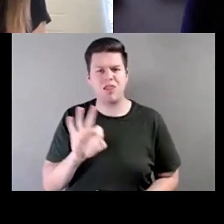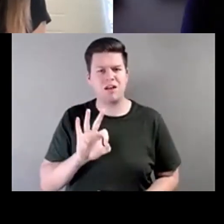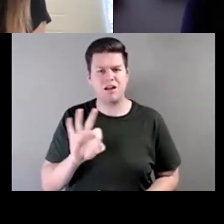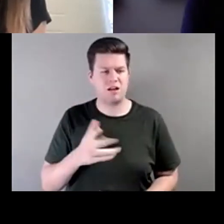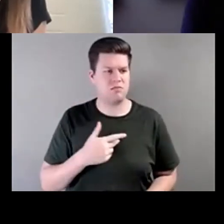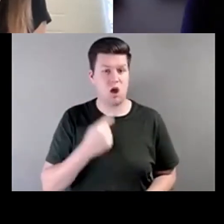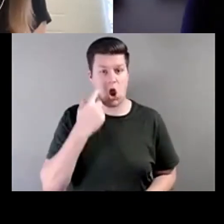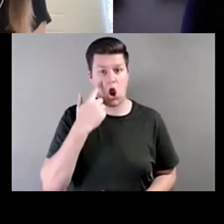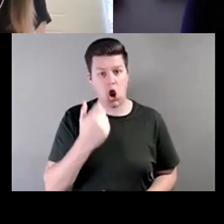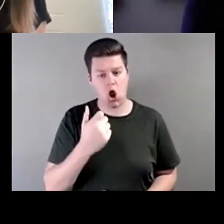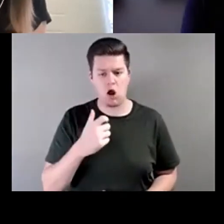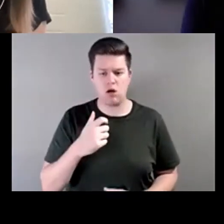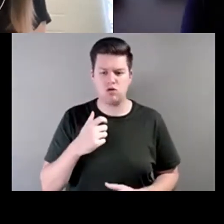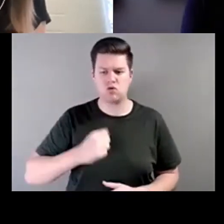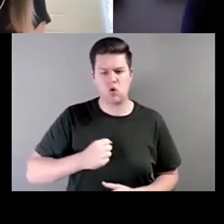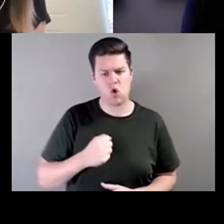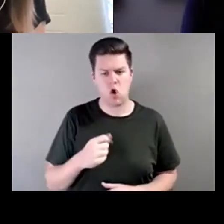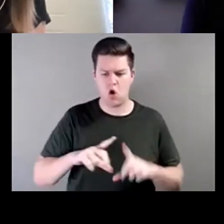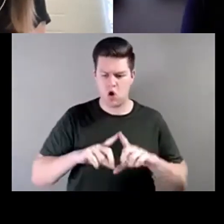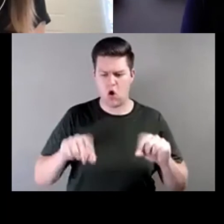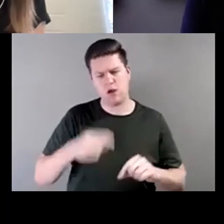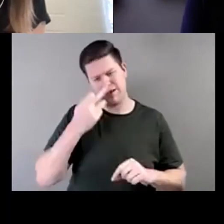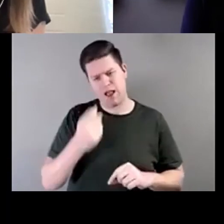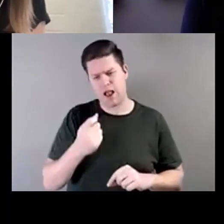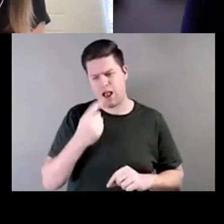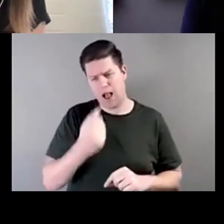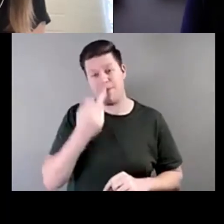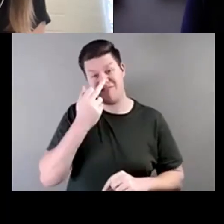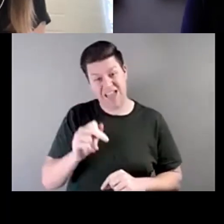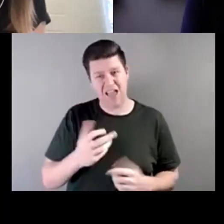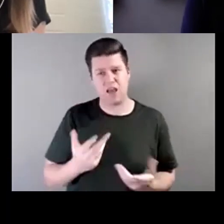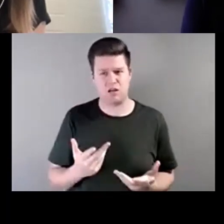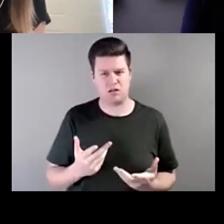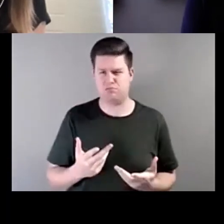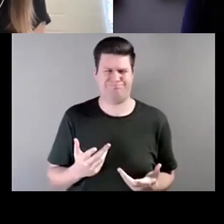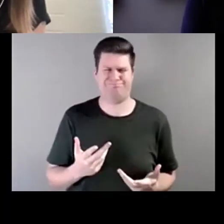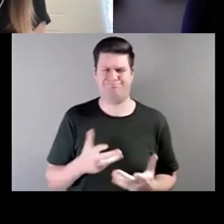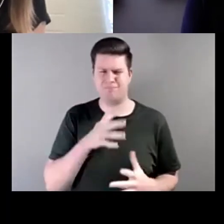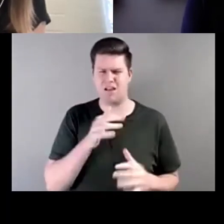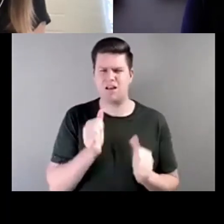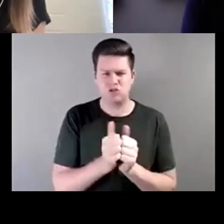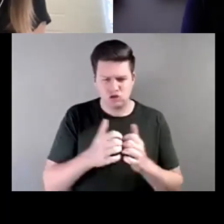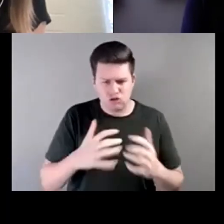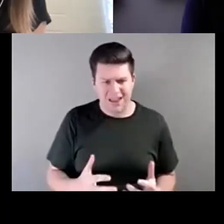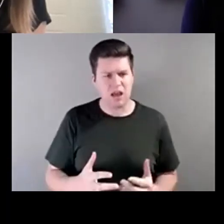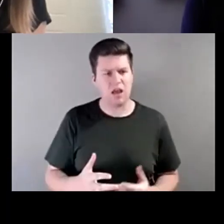with that. I think that's a load of crap. Can Young Scot cards be forged?